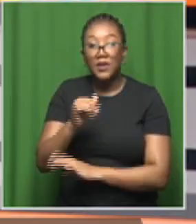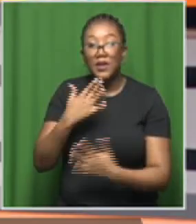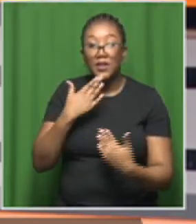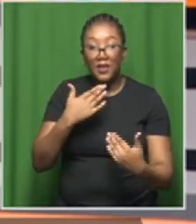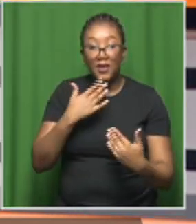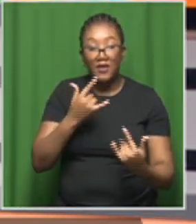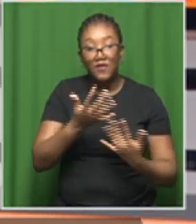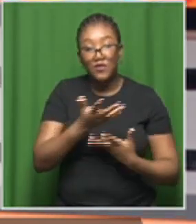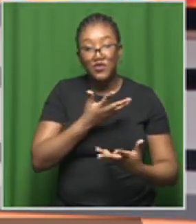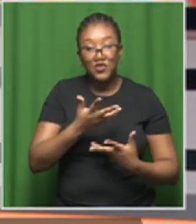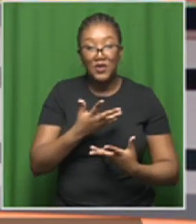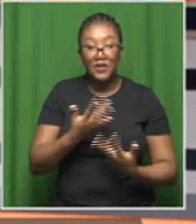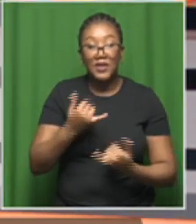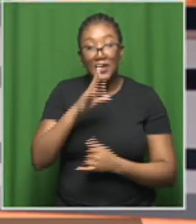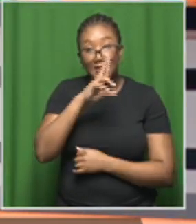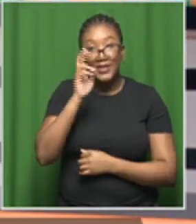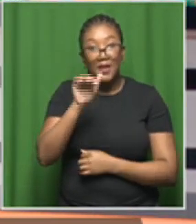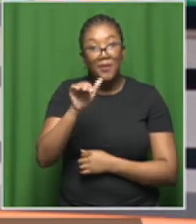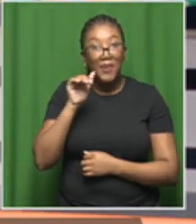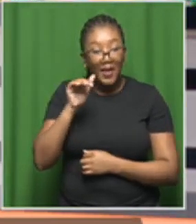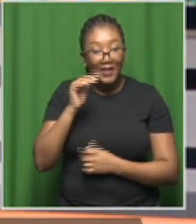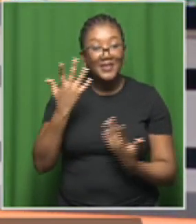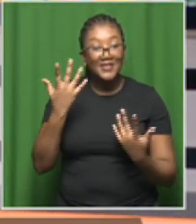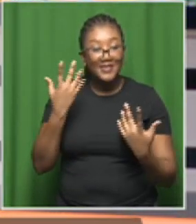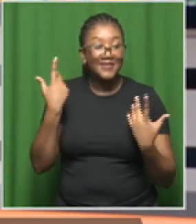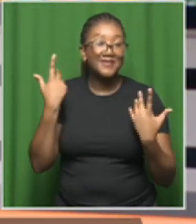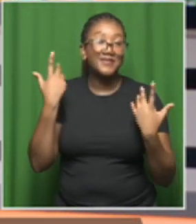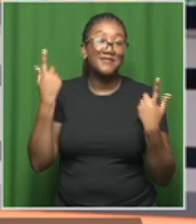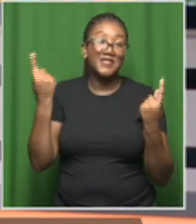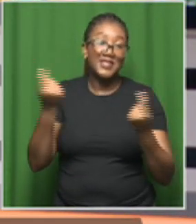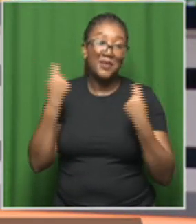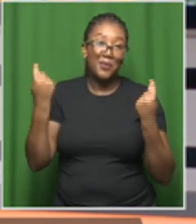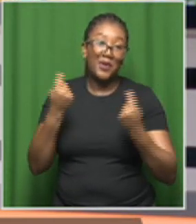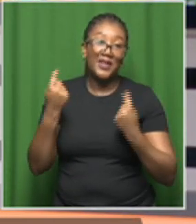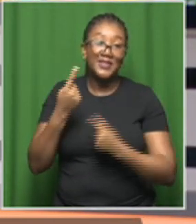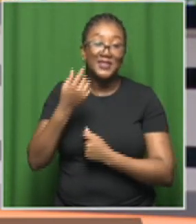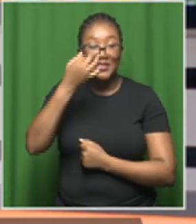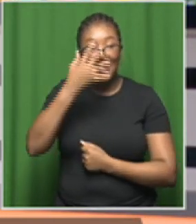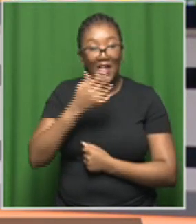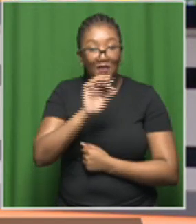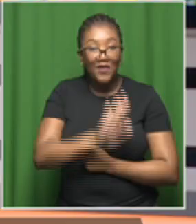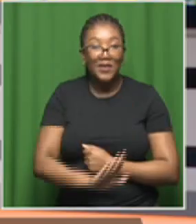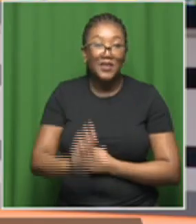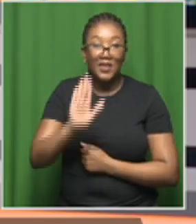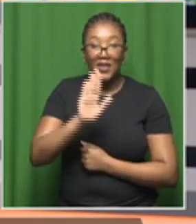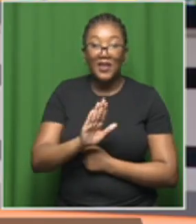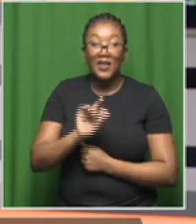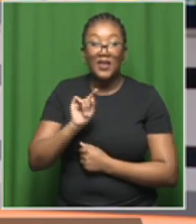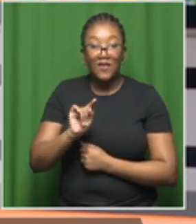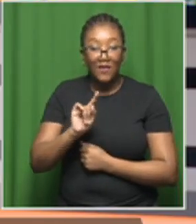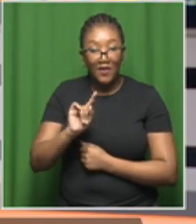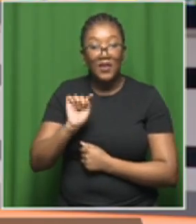having me. Great stuff. Well, Standard Bank exhibition celebrates Africa as a continent on the move at Africa Collective in